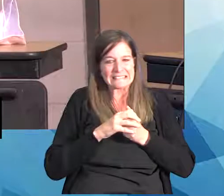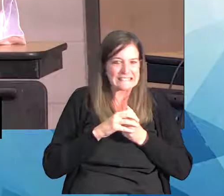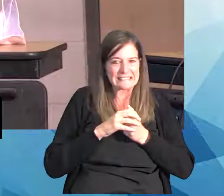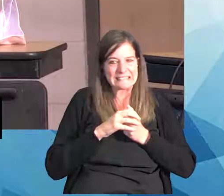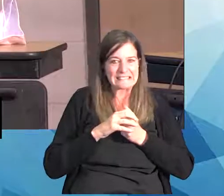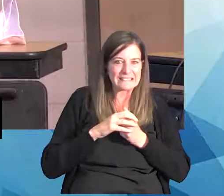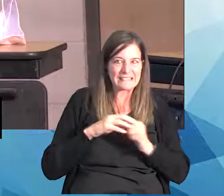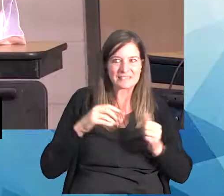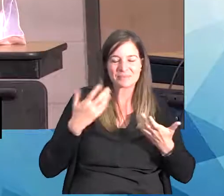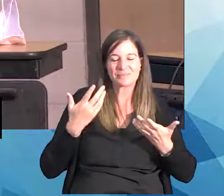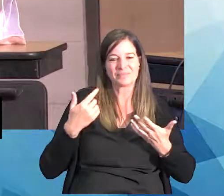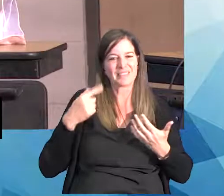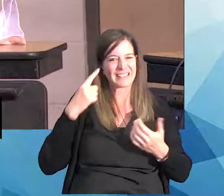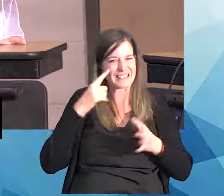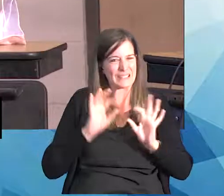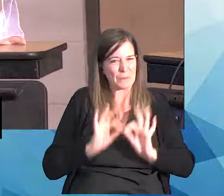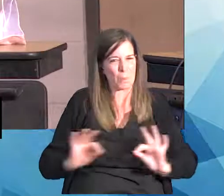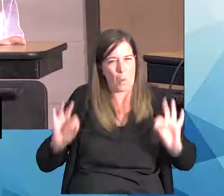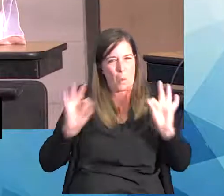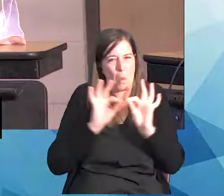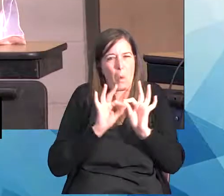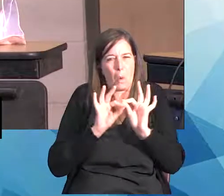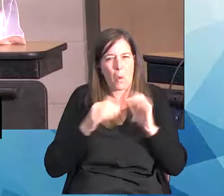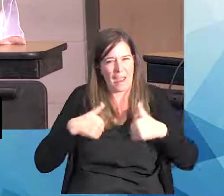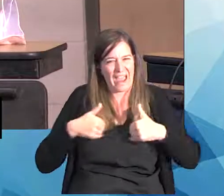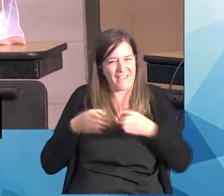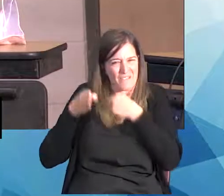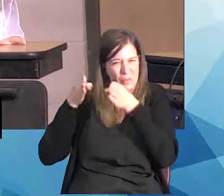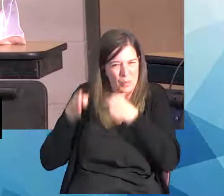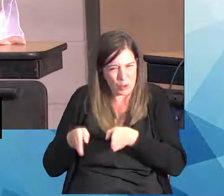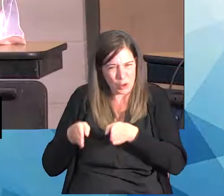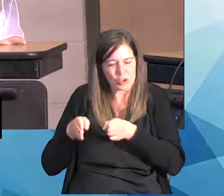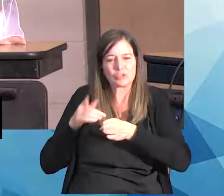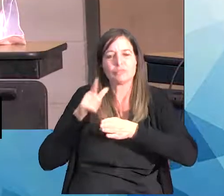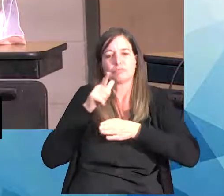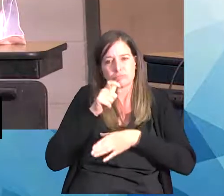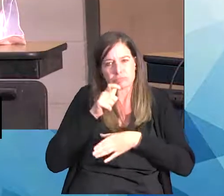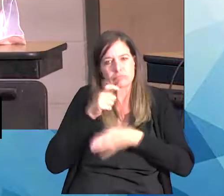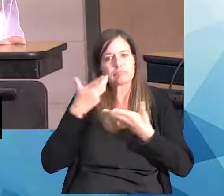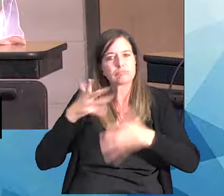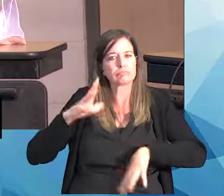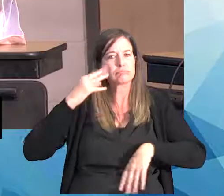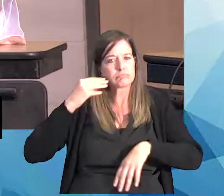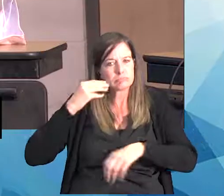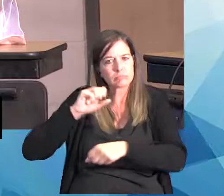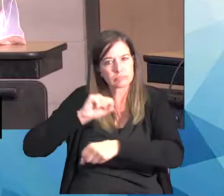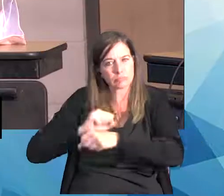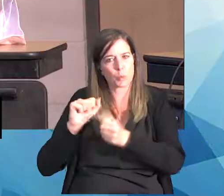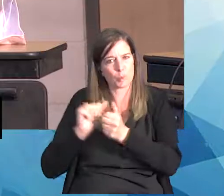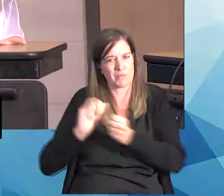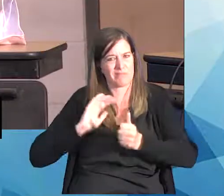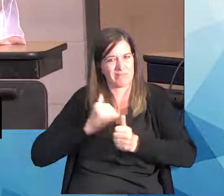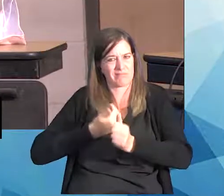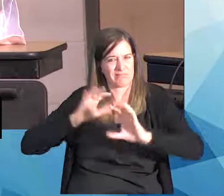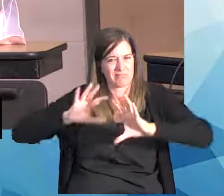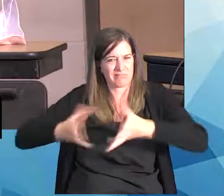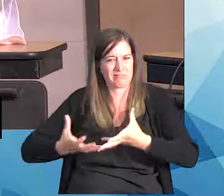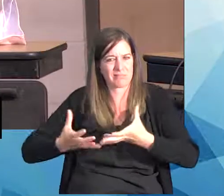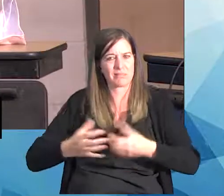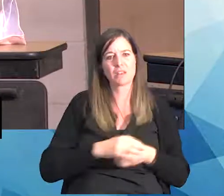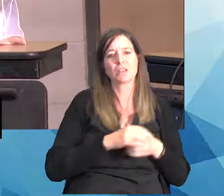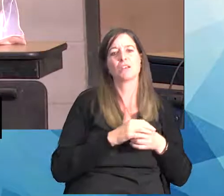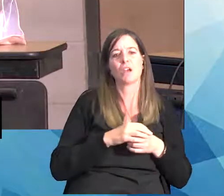need an ombudsperson. We've been without them for a few months. We're likely looking into September before we make another